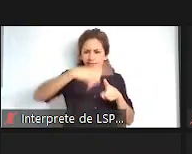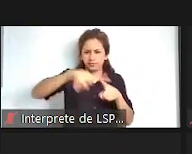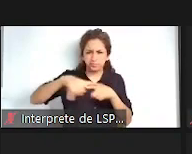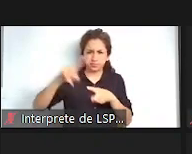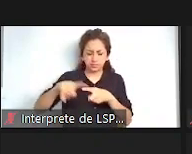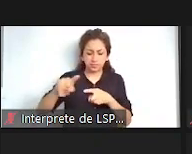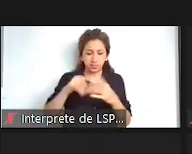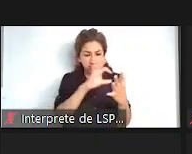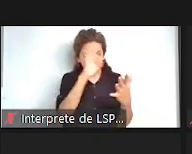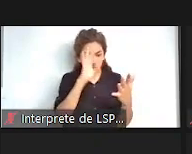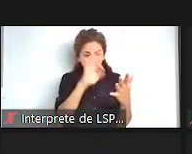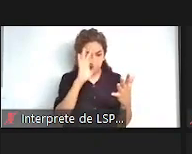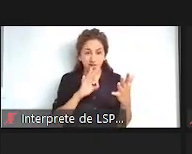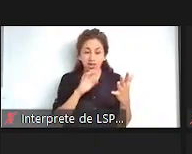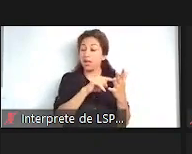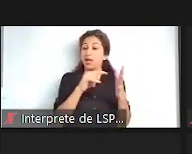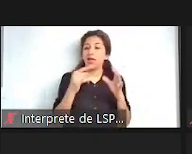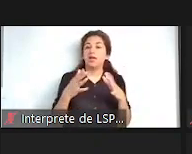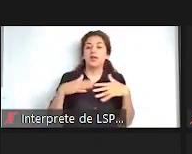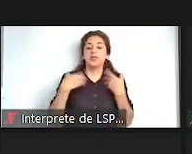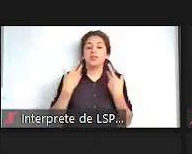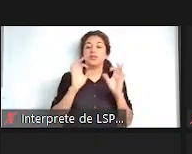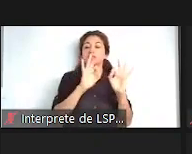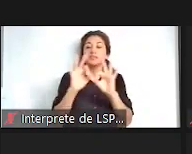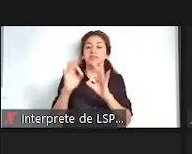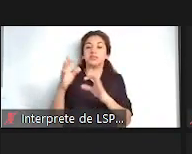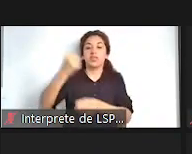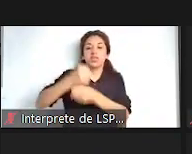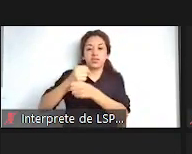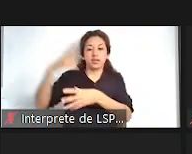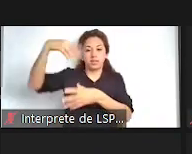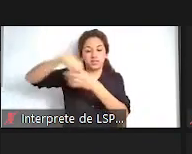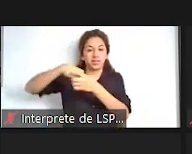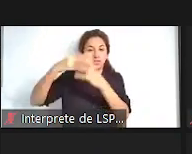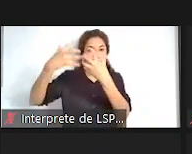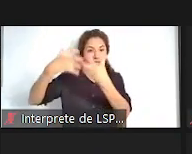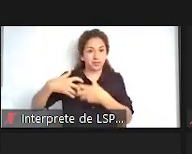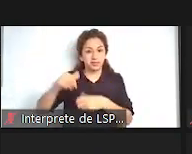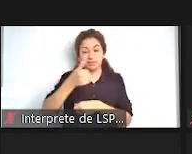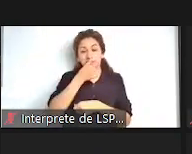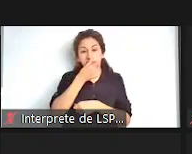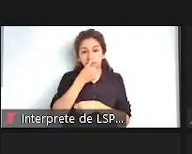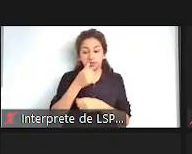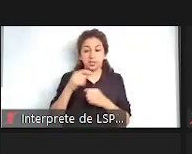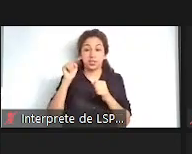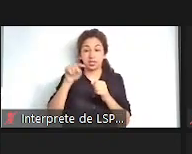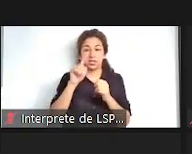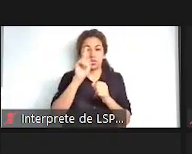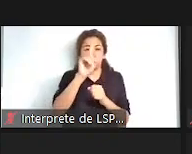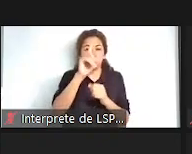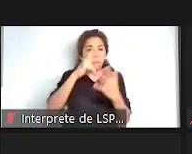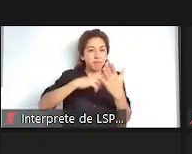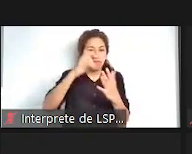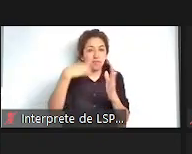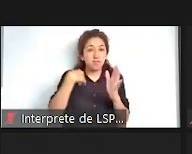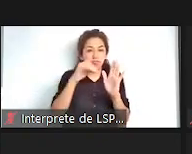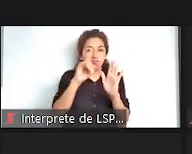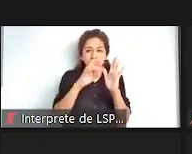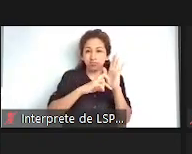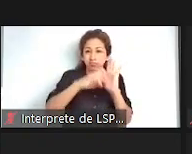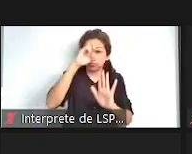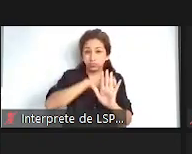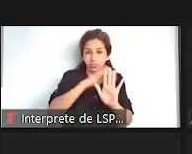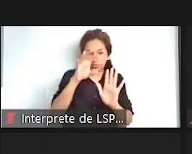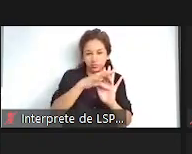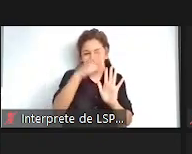us to articulate the different initiatives that that we are developing from the private sector amongst which we have a program that we have